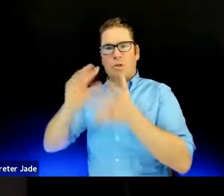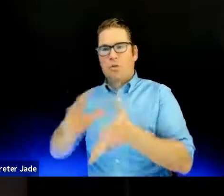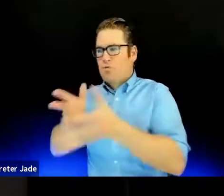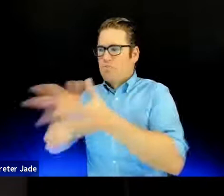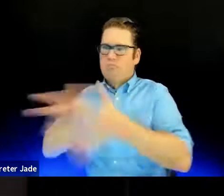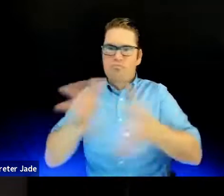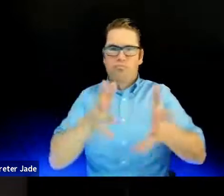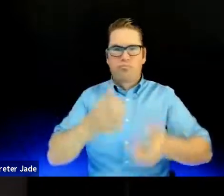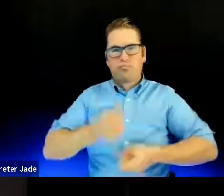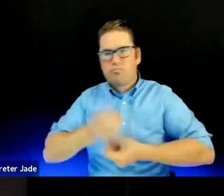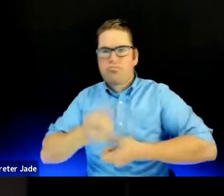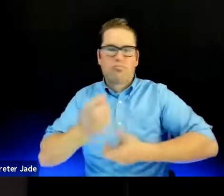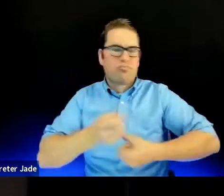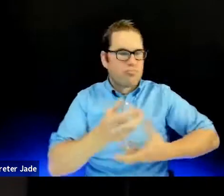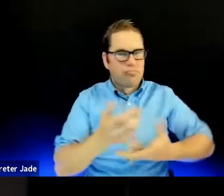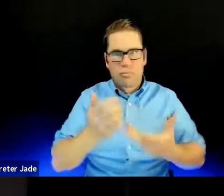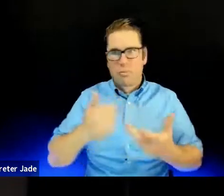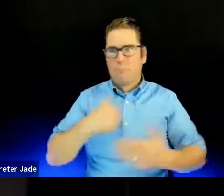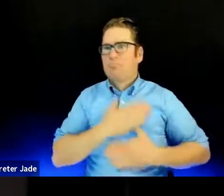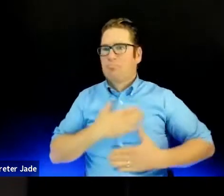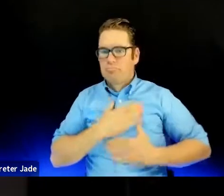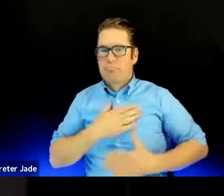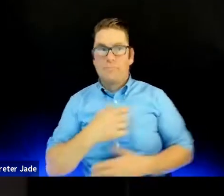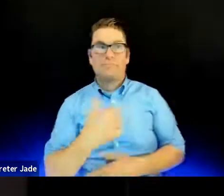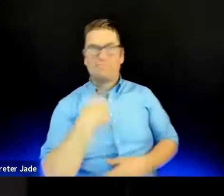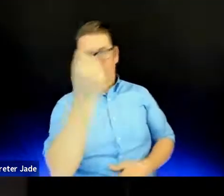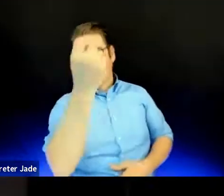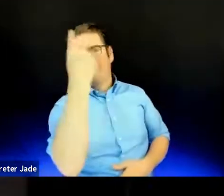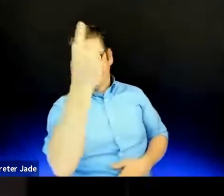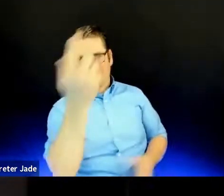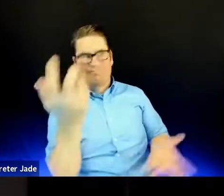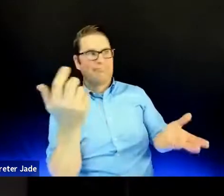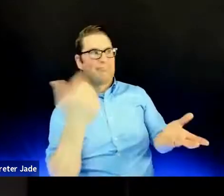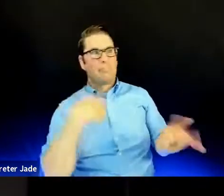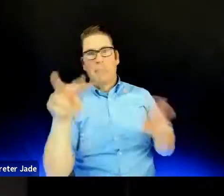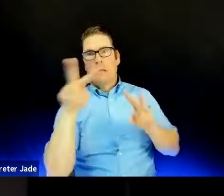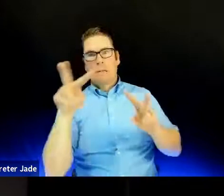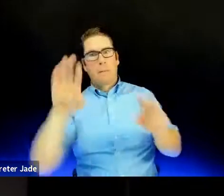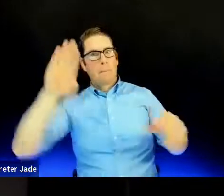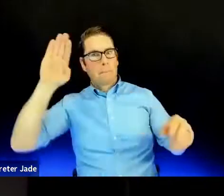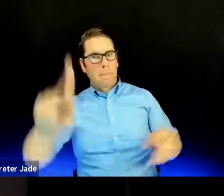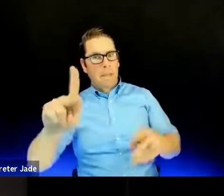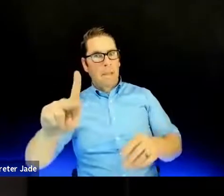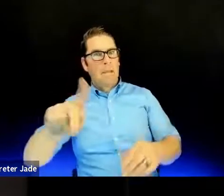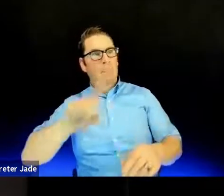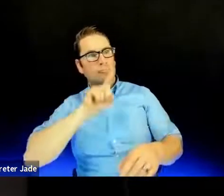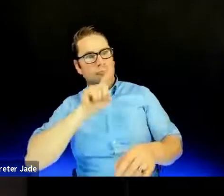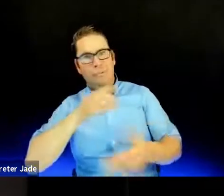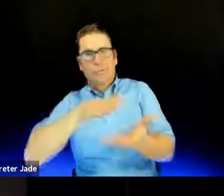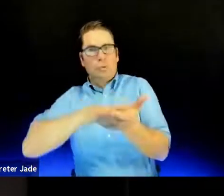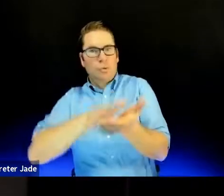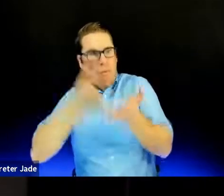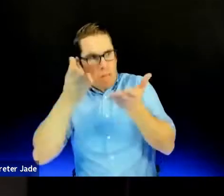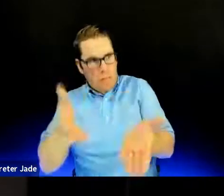So I understand. I'm looking forward to hopefully being back back in campus as well. I love interacting as well. All